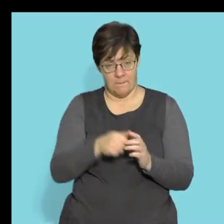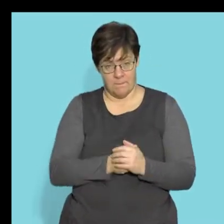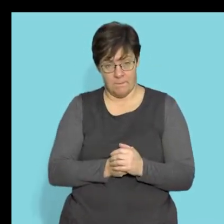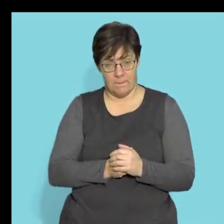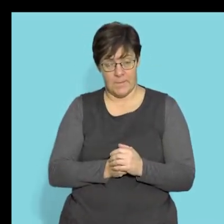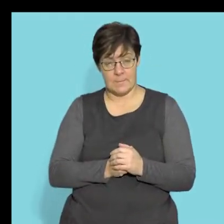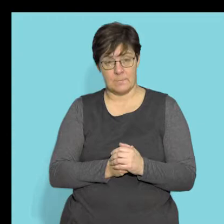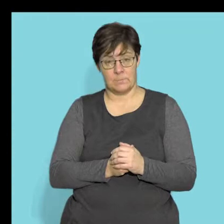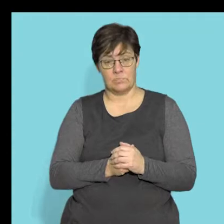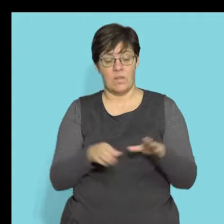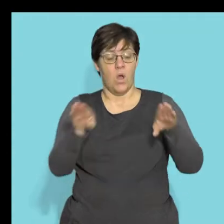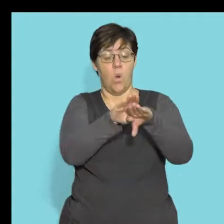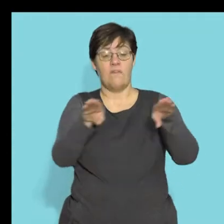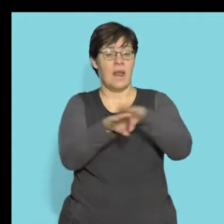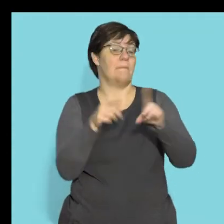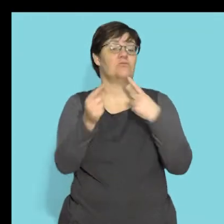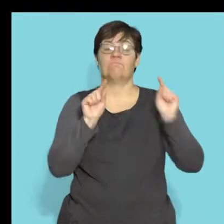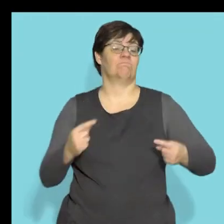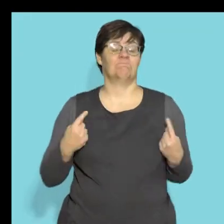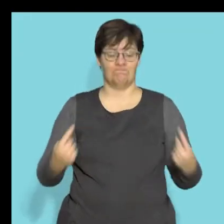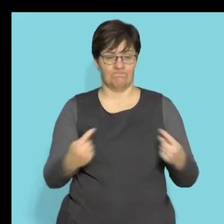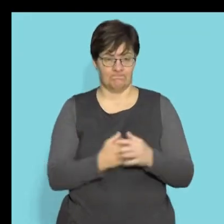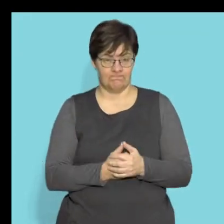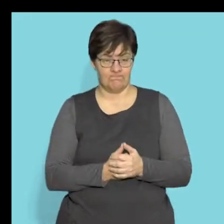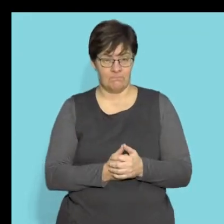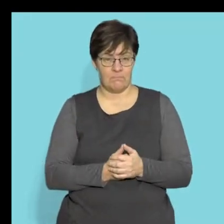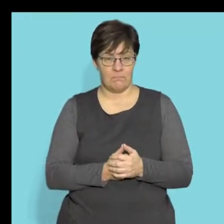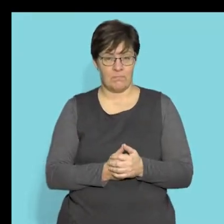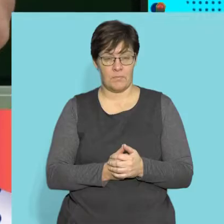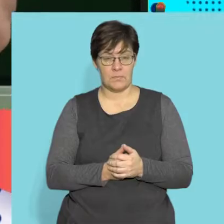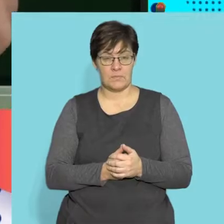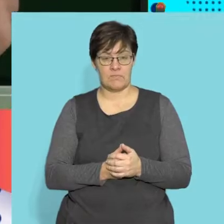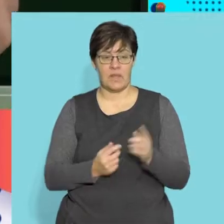We know that magnetic fields can't overlap each other. They can't